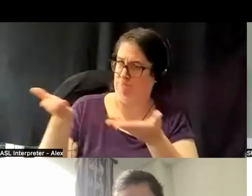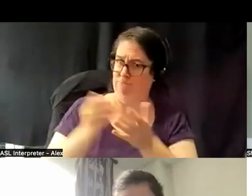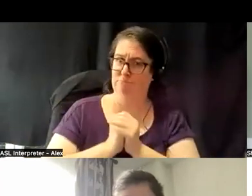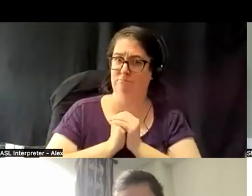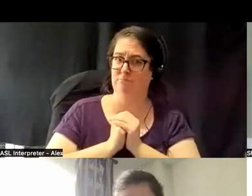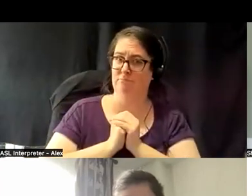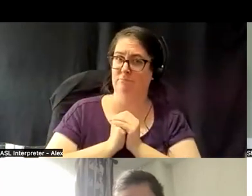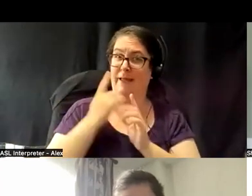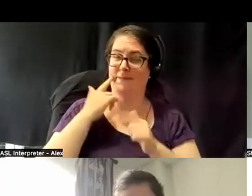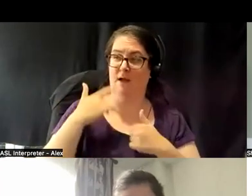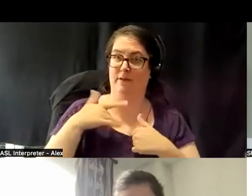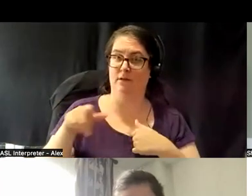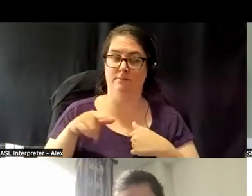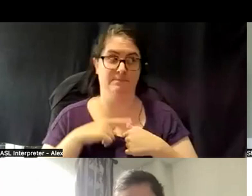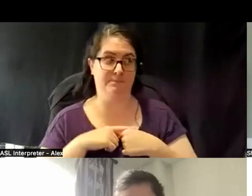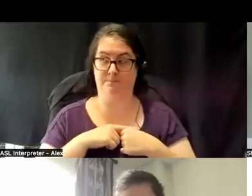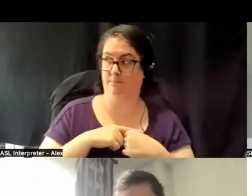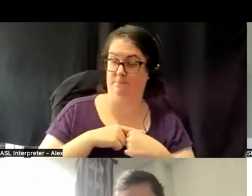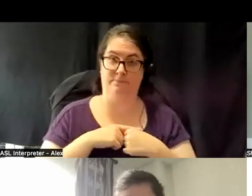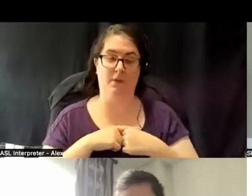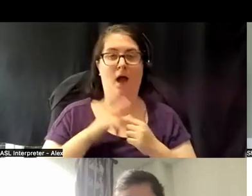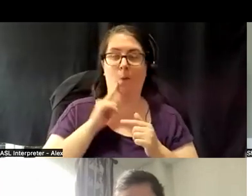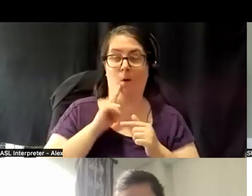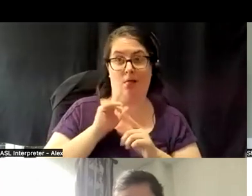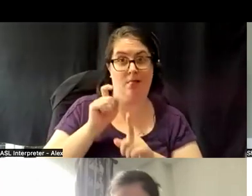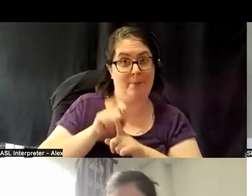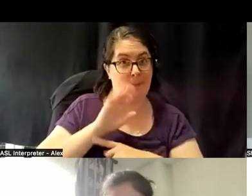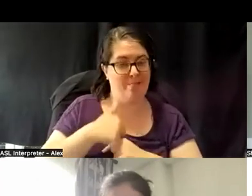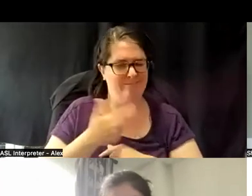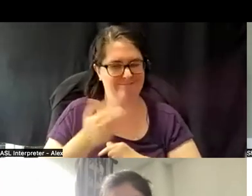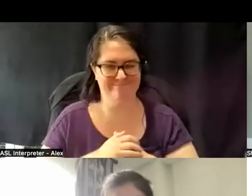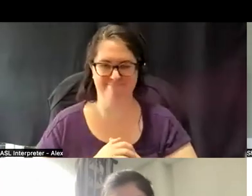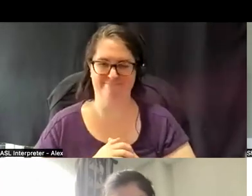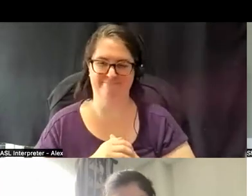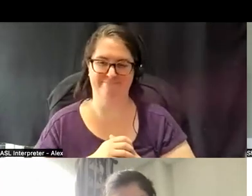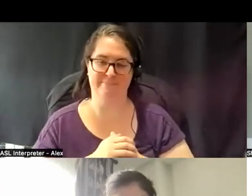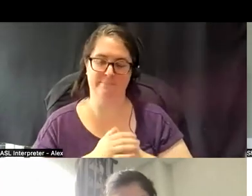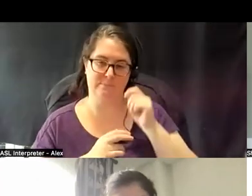But if I sense there's muting, then I'll call on someone.